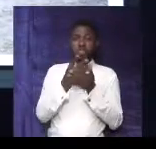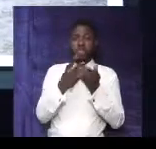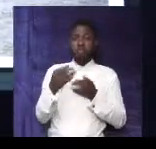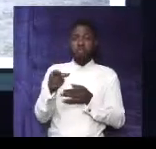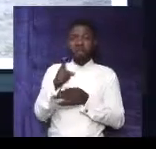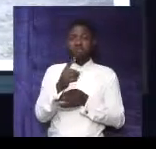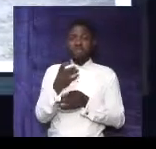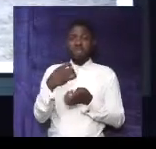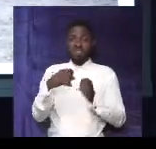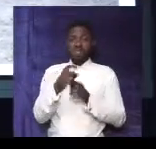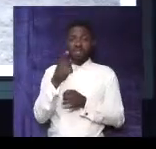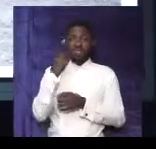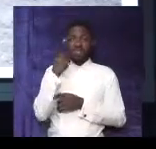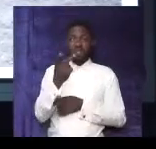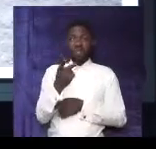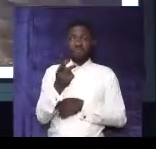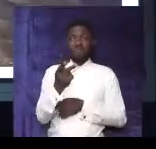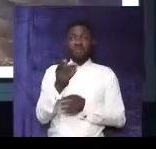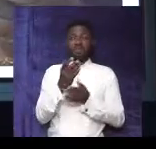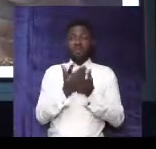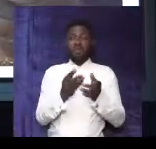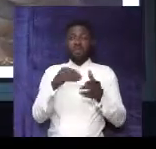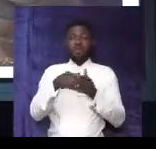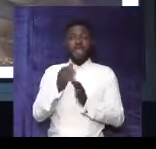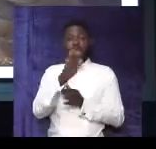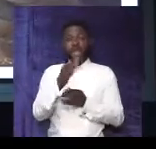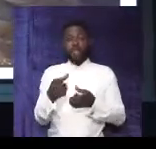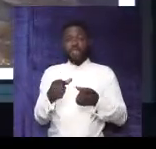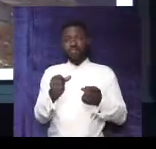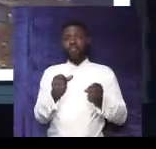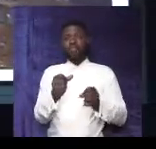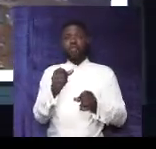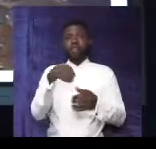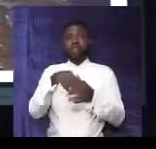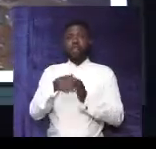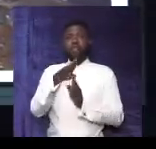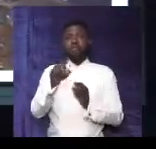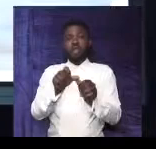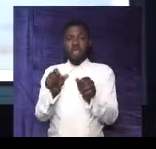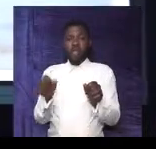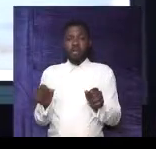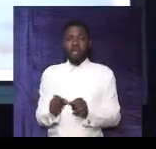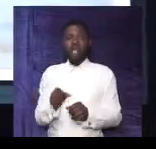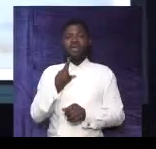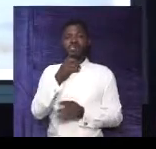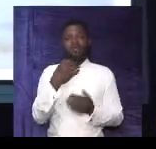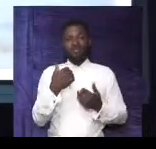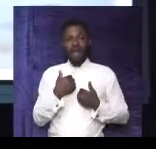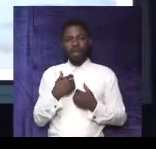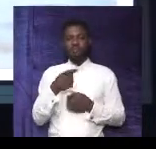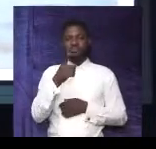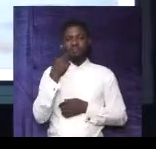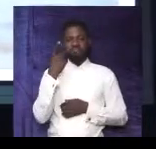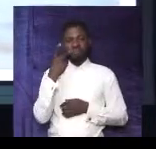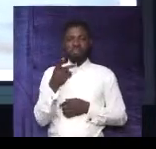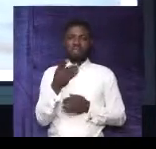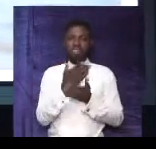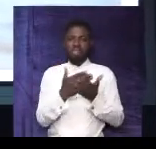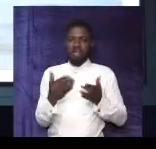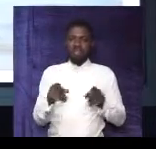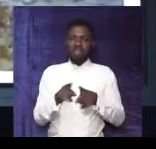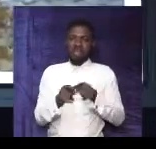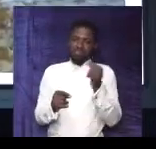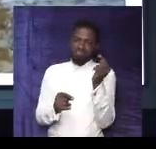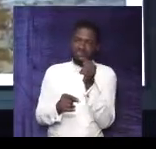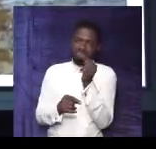see some of you even witnesses, some in your street or your area you